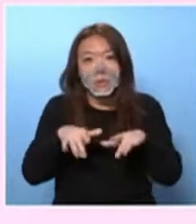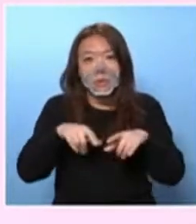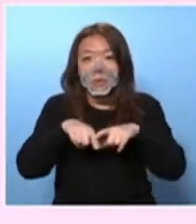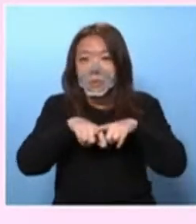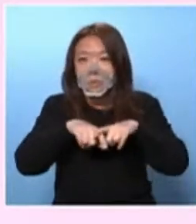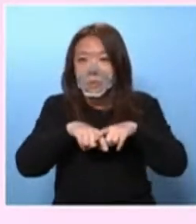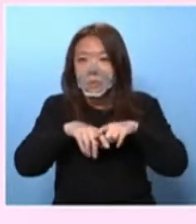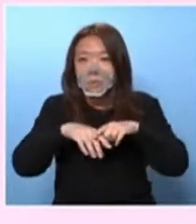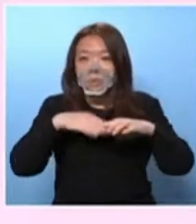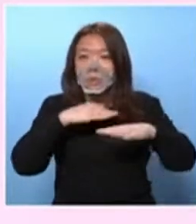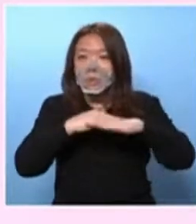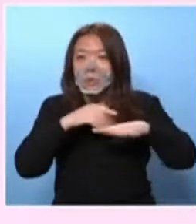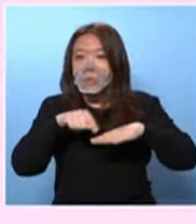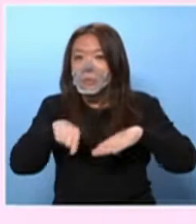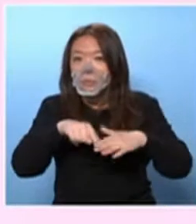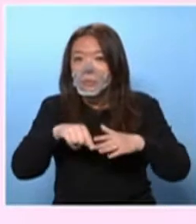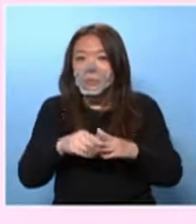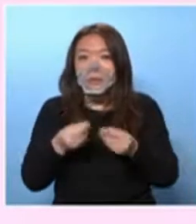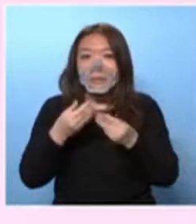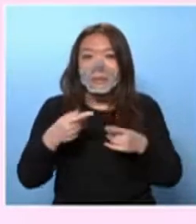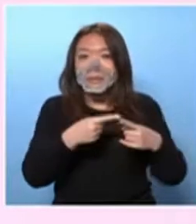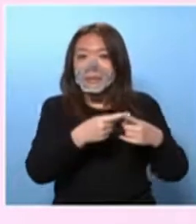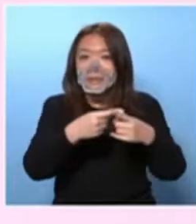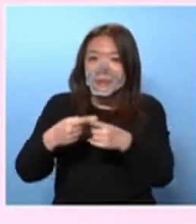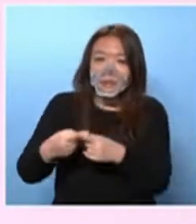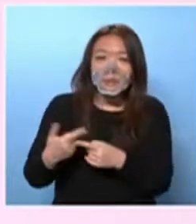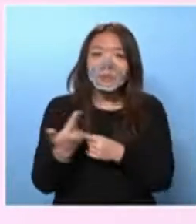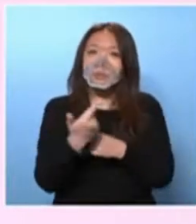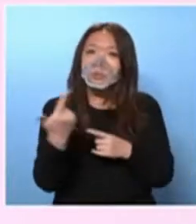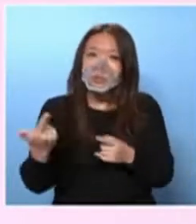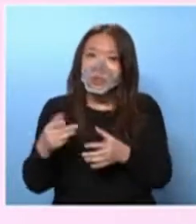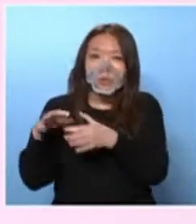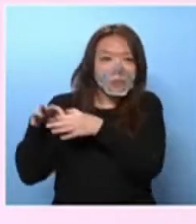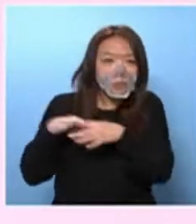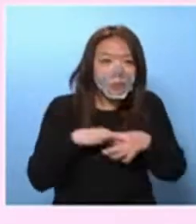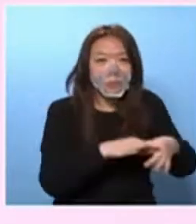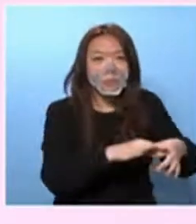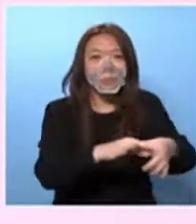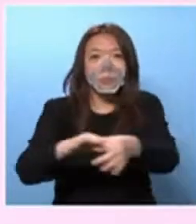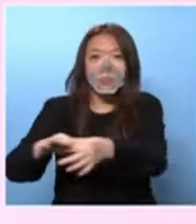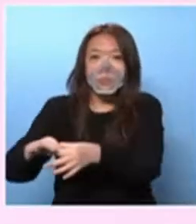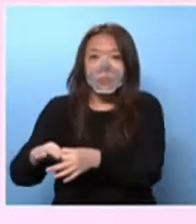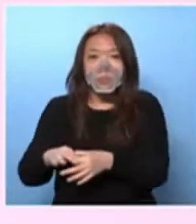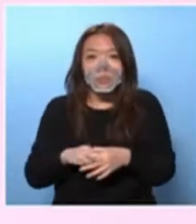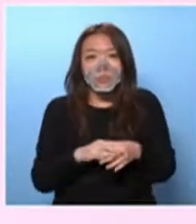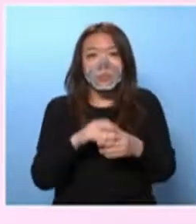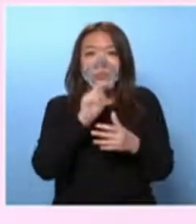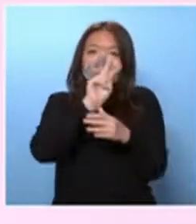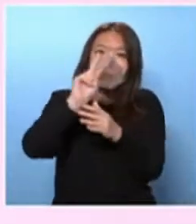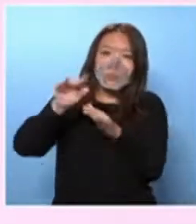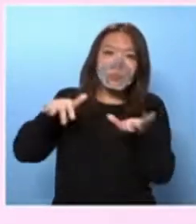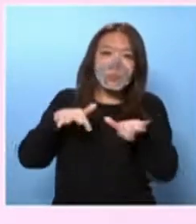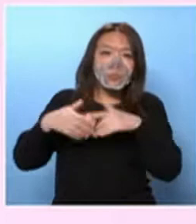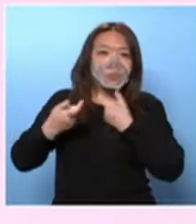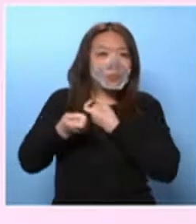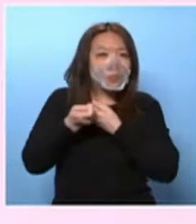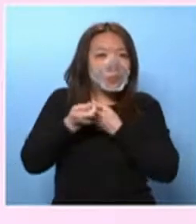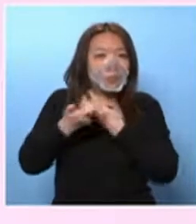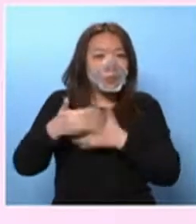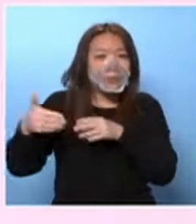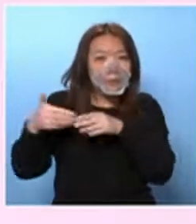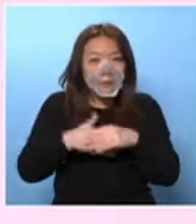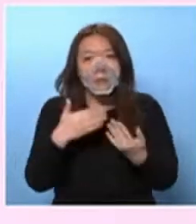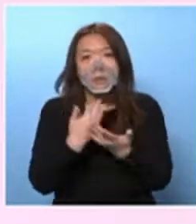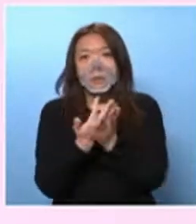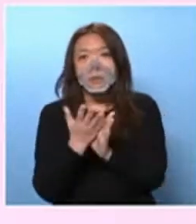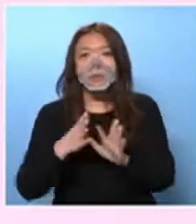Chai Harbourfront, were opened, providing the public with more well-connected open space in close